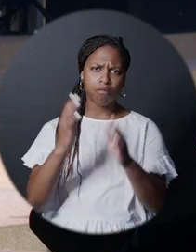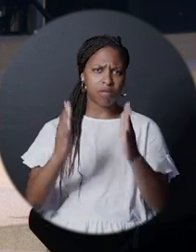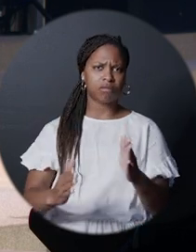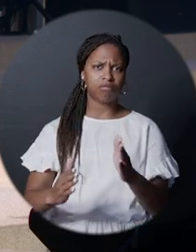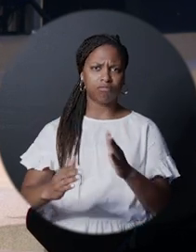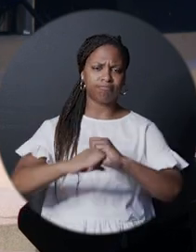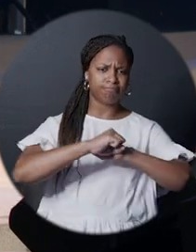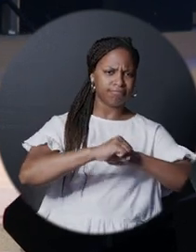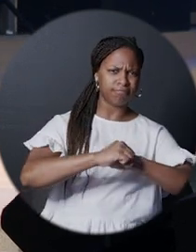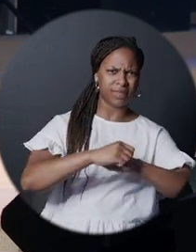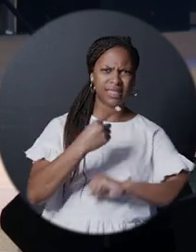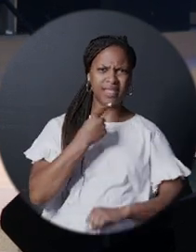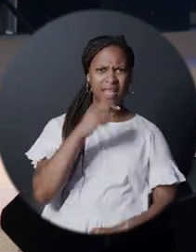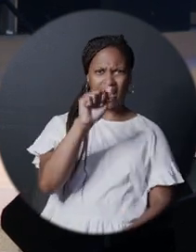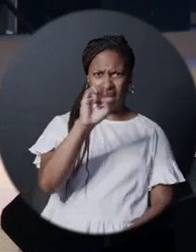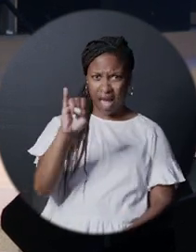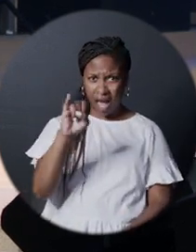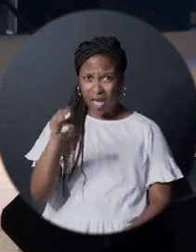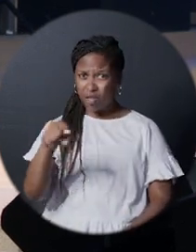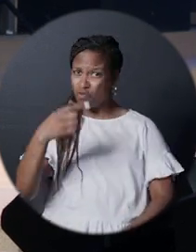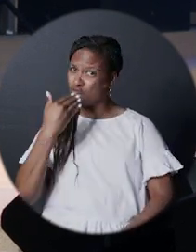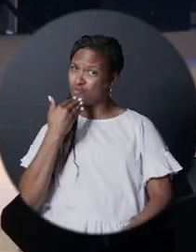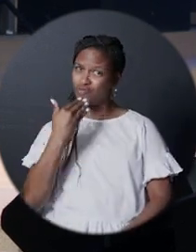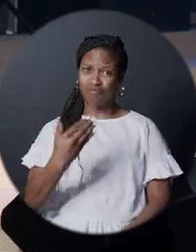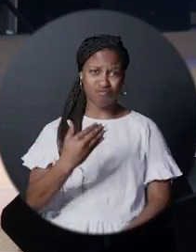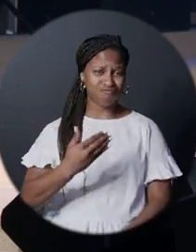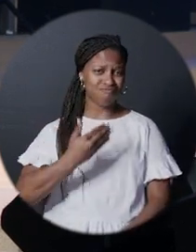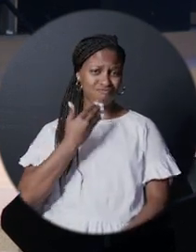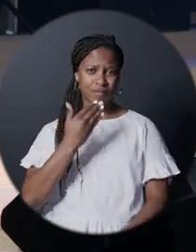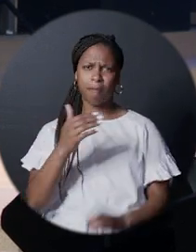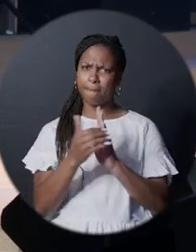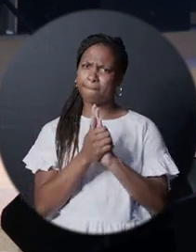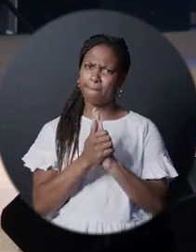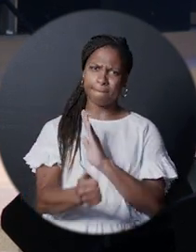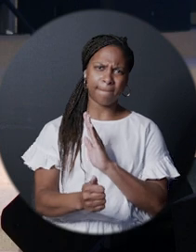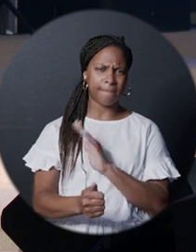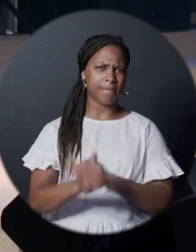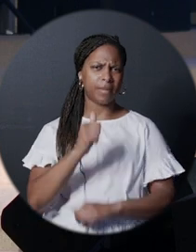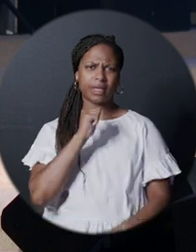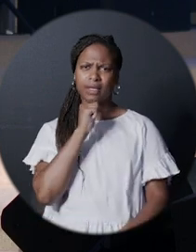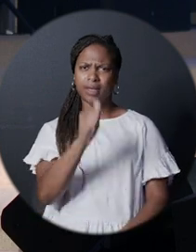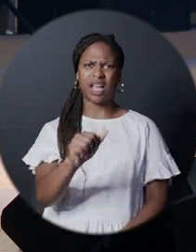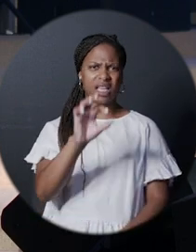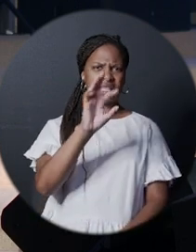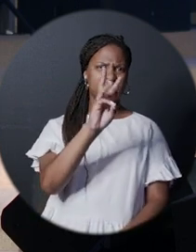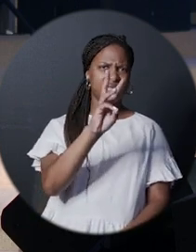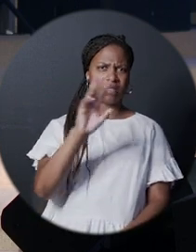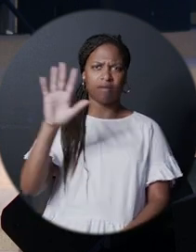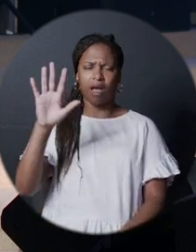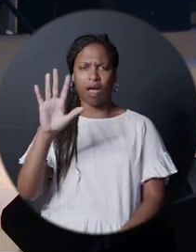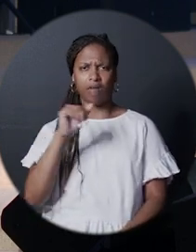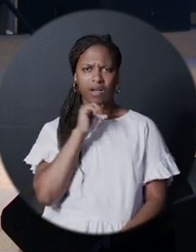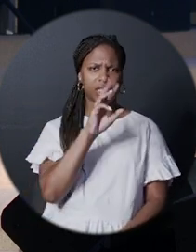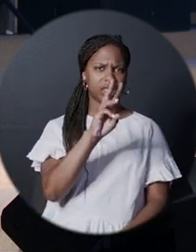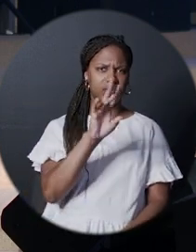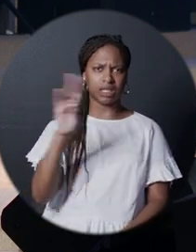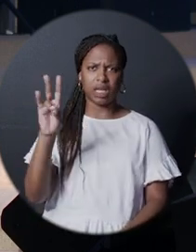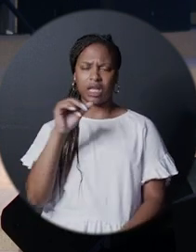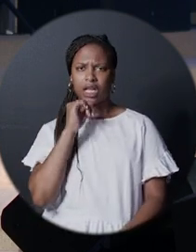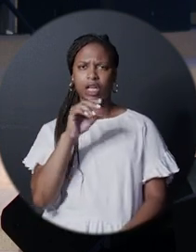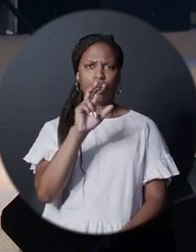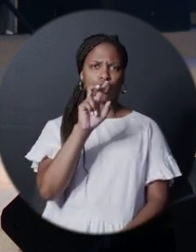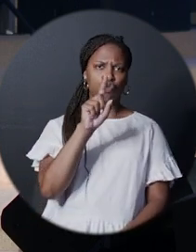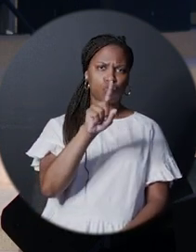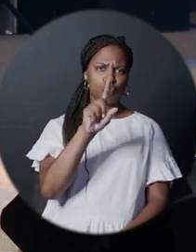ever had to guard. I said, AI? Now, he was a beast. He was a beast, but he wasn't 6'5". He wasn't